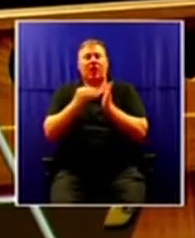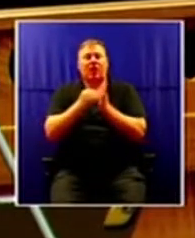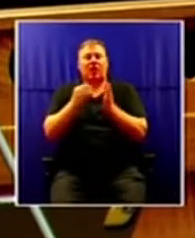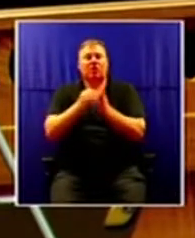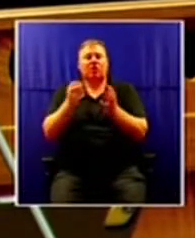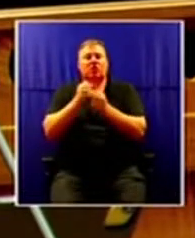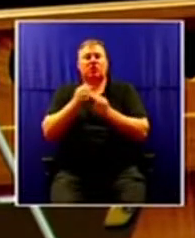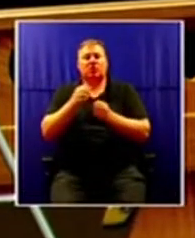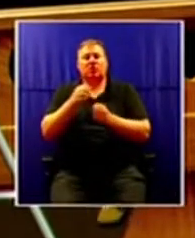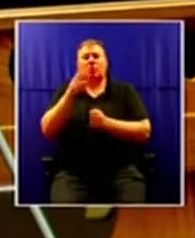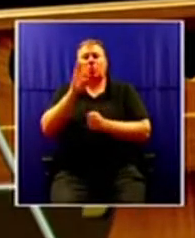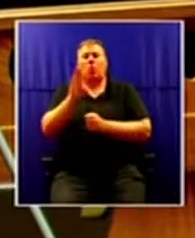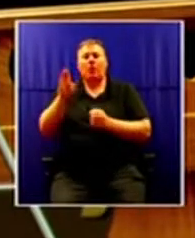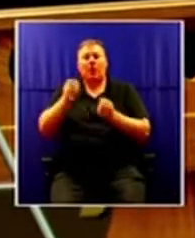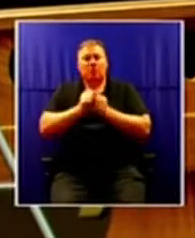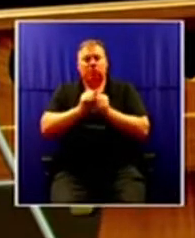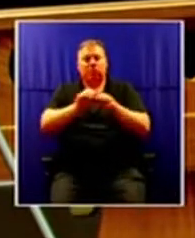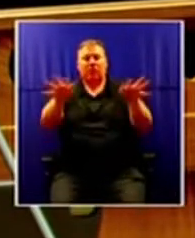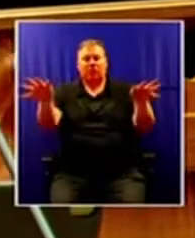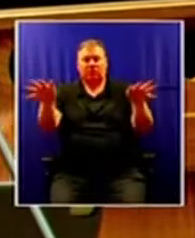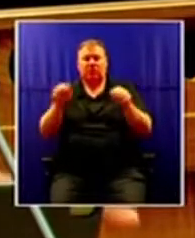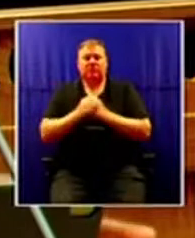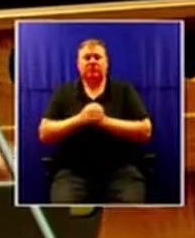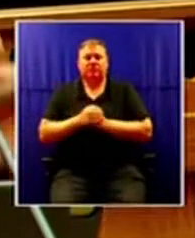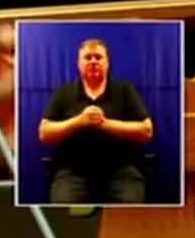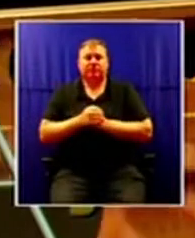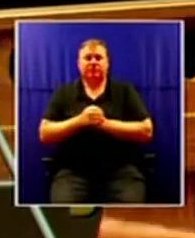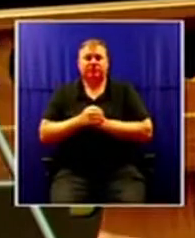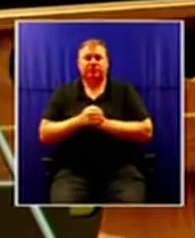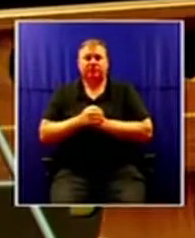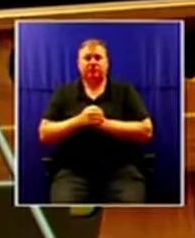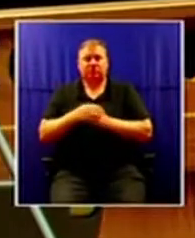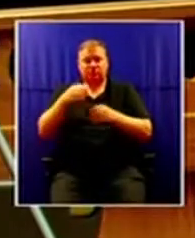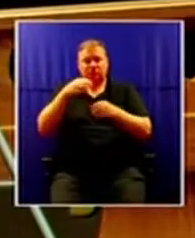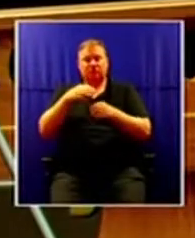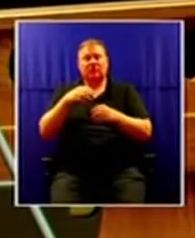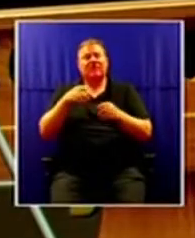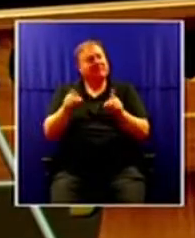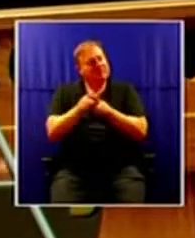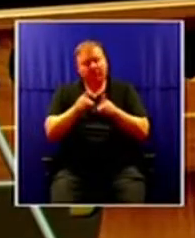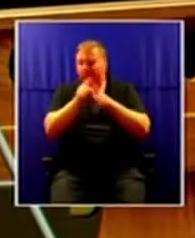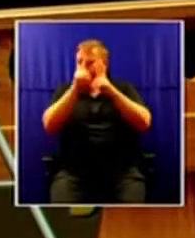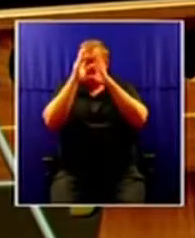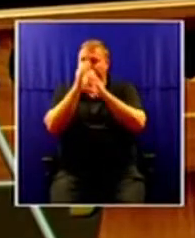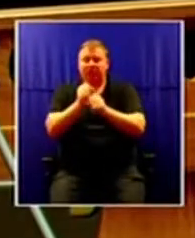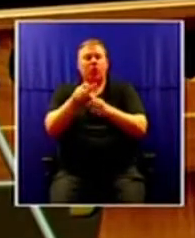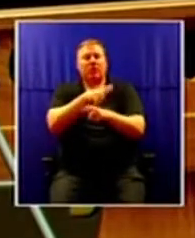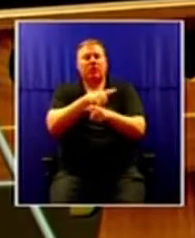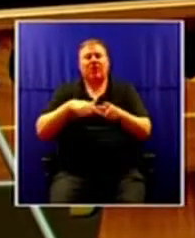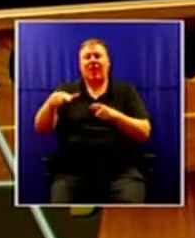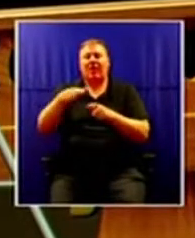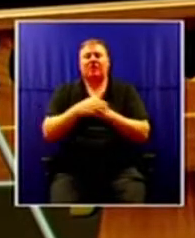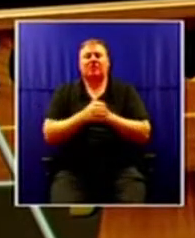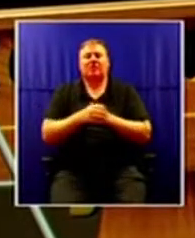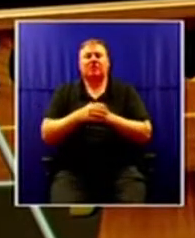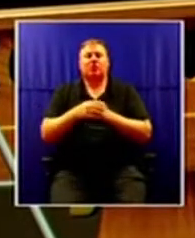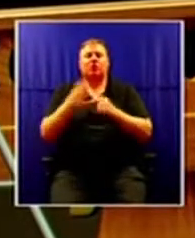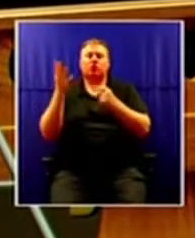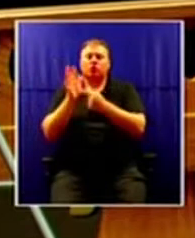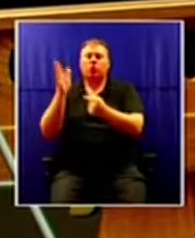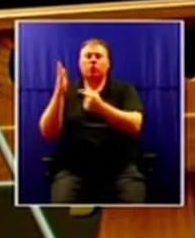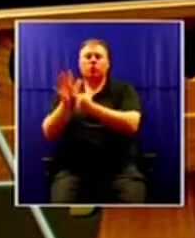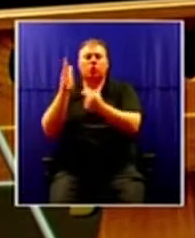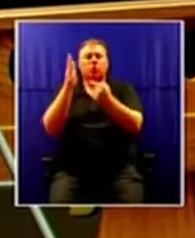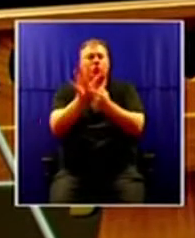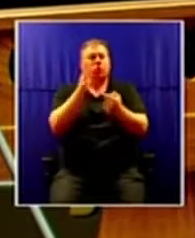a whole number of others, including the focus on land, are all concrete demonstrations